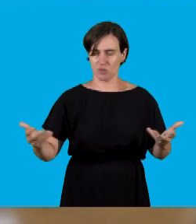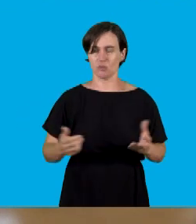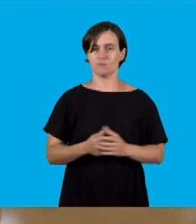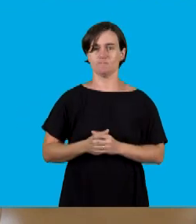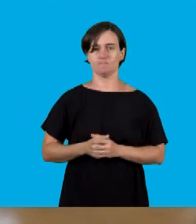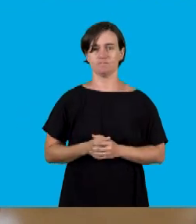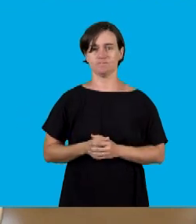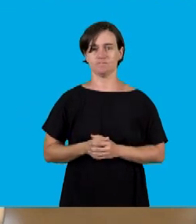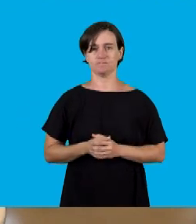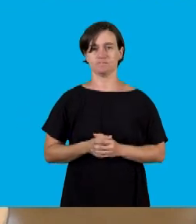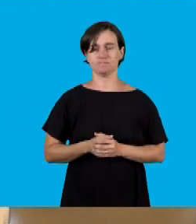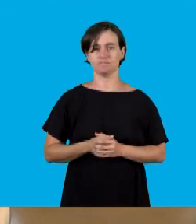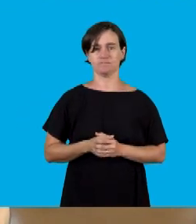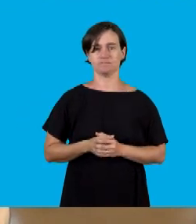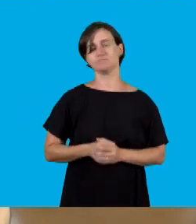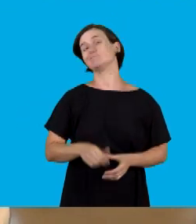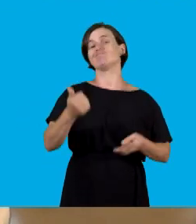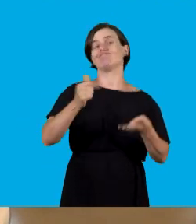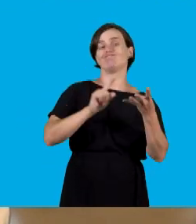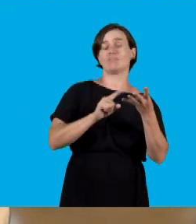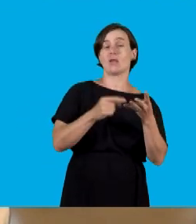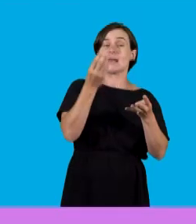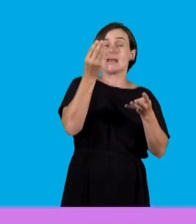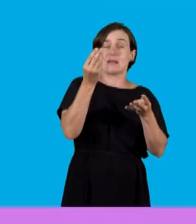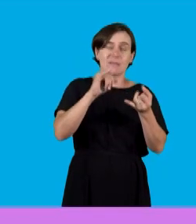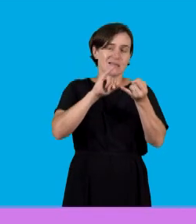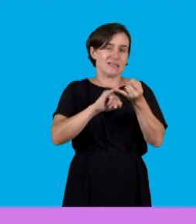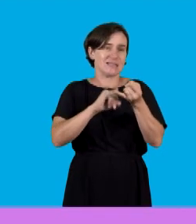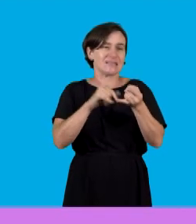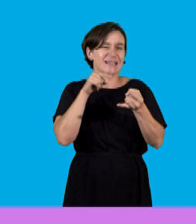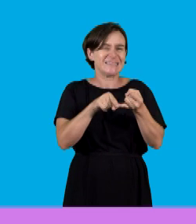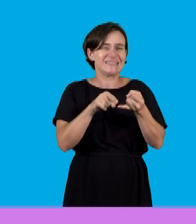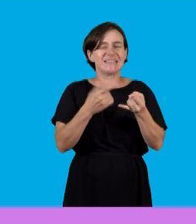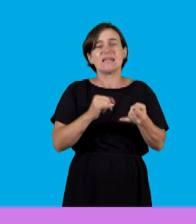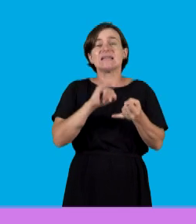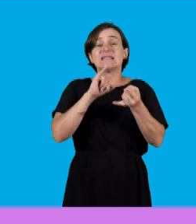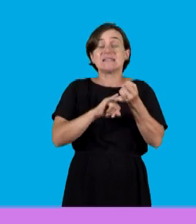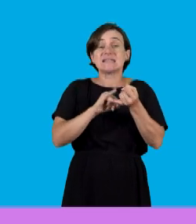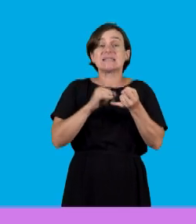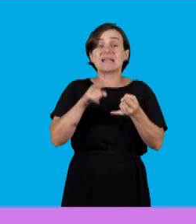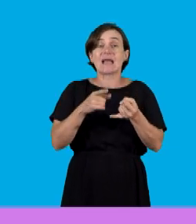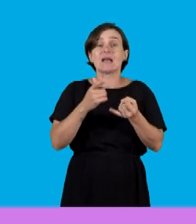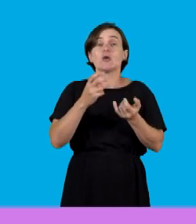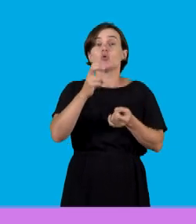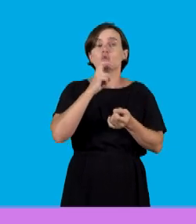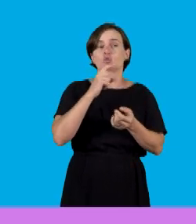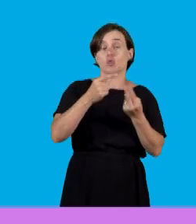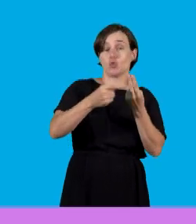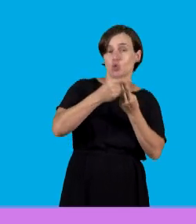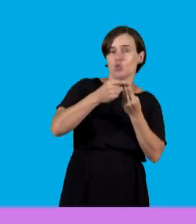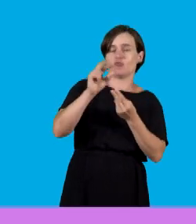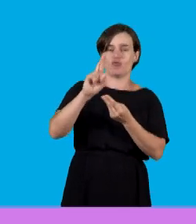breadth. A numeric scale, defined as a scale that is written in a unit ratio